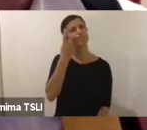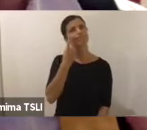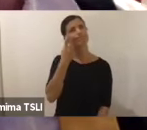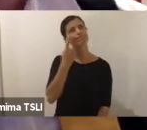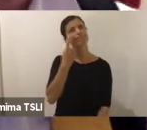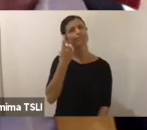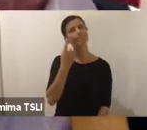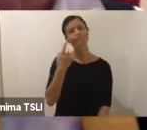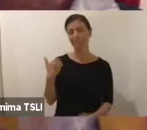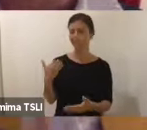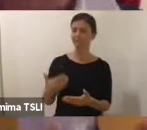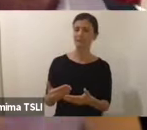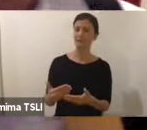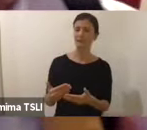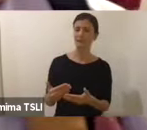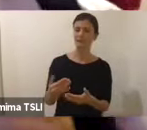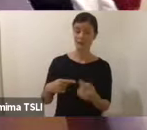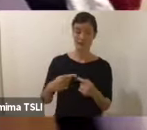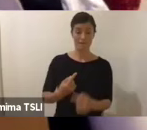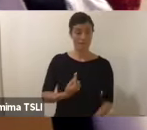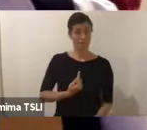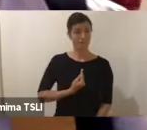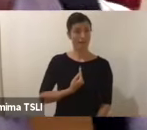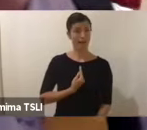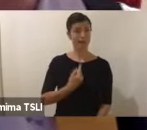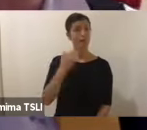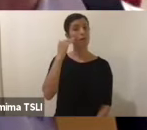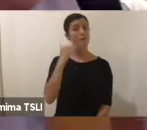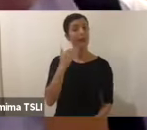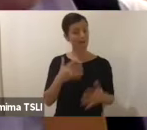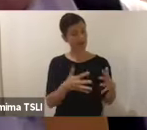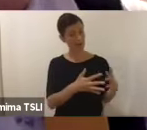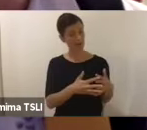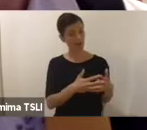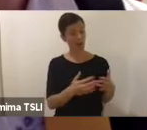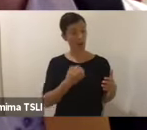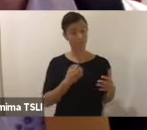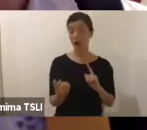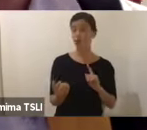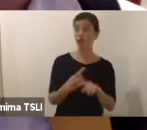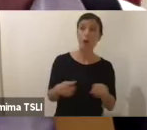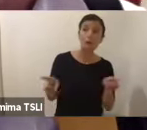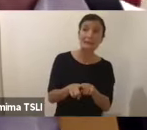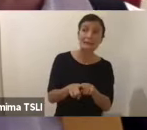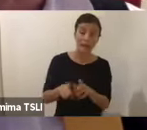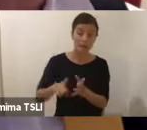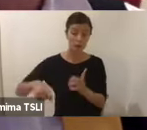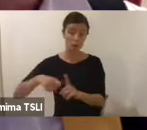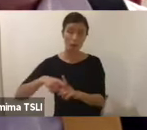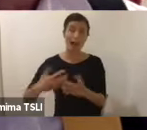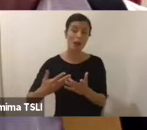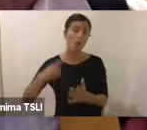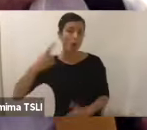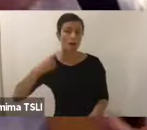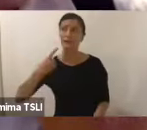probably if i were black in america that wouldn't be my response or black in the uk and london or somewhere